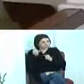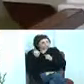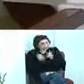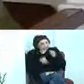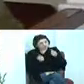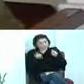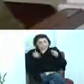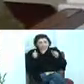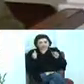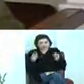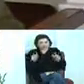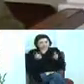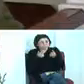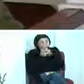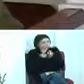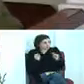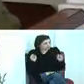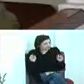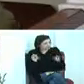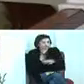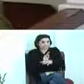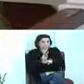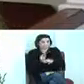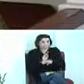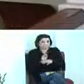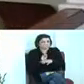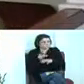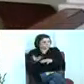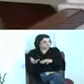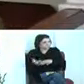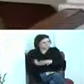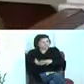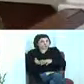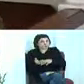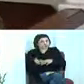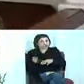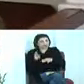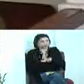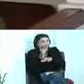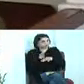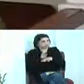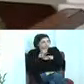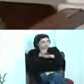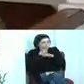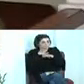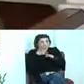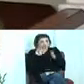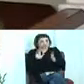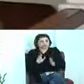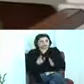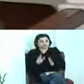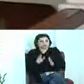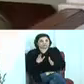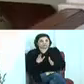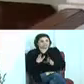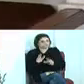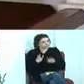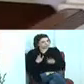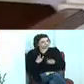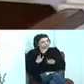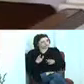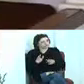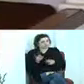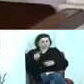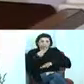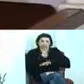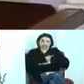effort to save his business, he hired a business consultant. The consultant spent a